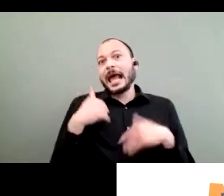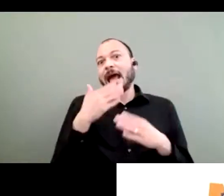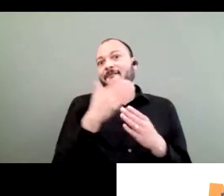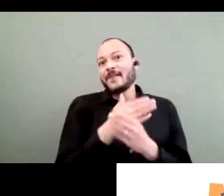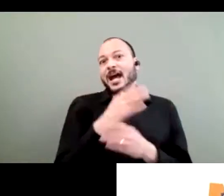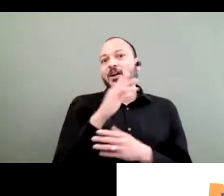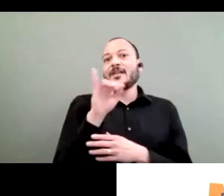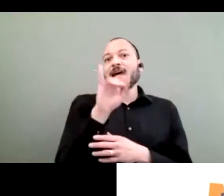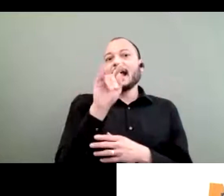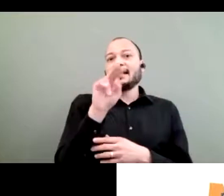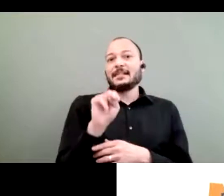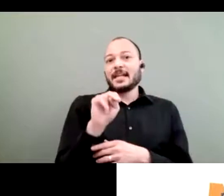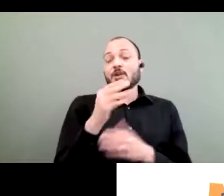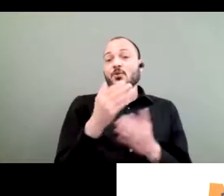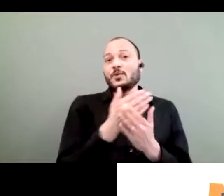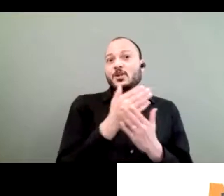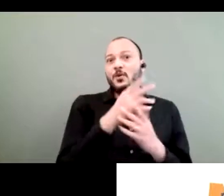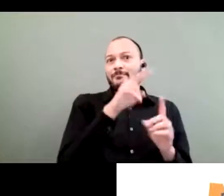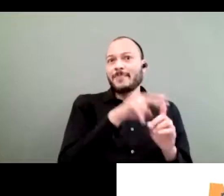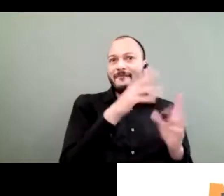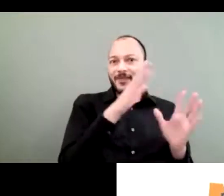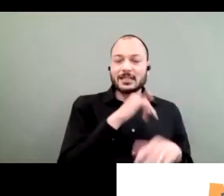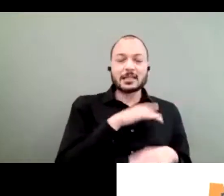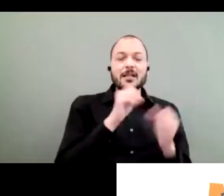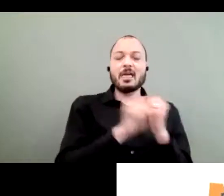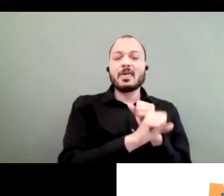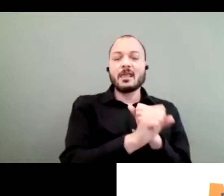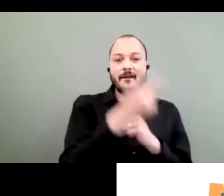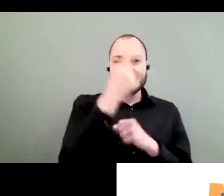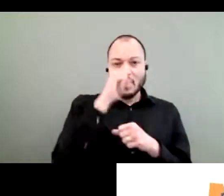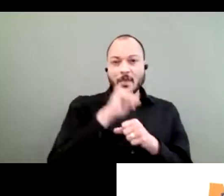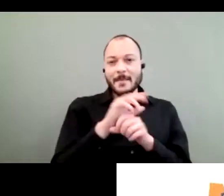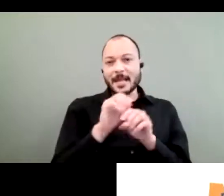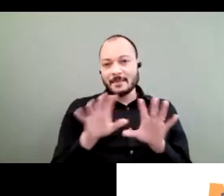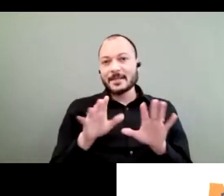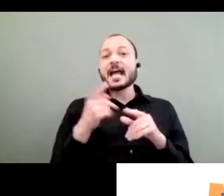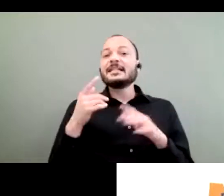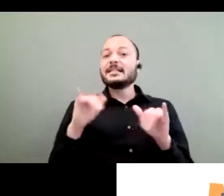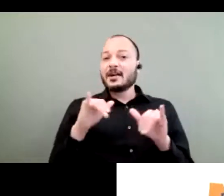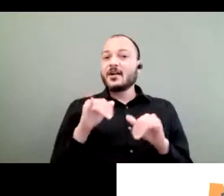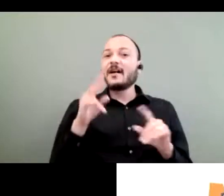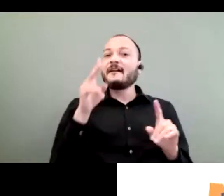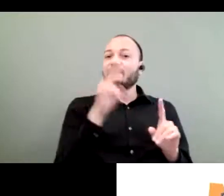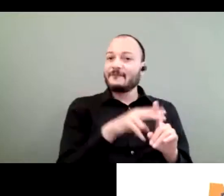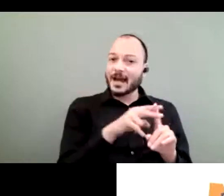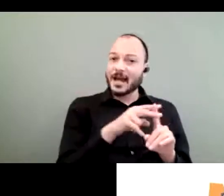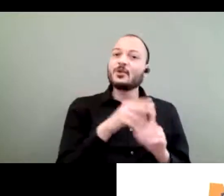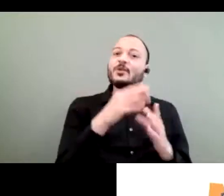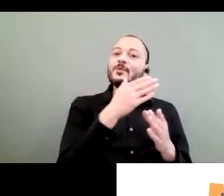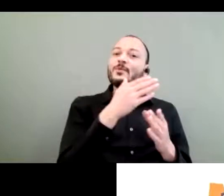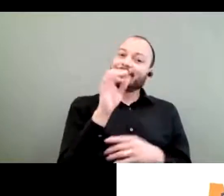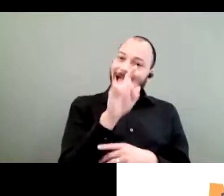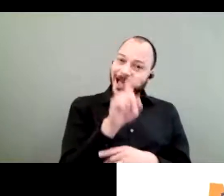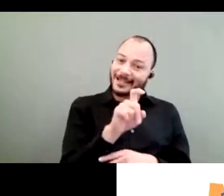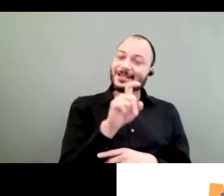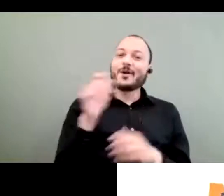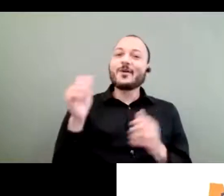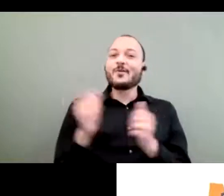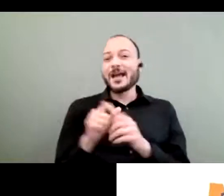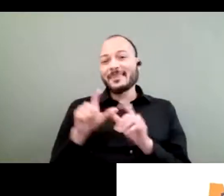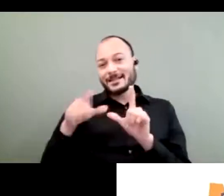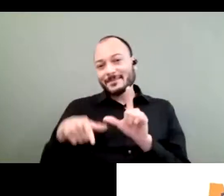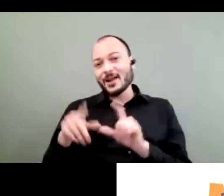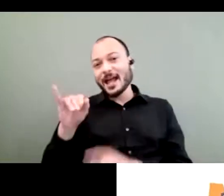renewal. It's just taking forever because of the pandemic. So you can still file a return with an expired ITIN. Just make sure you renew the ITIN as well, either